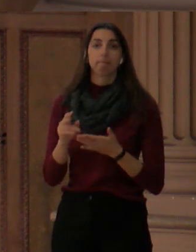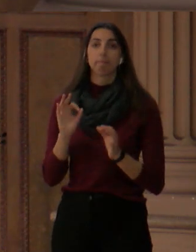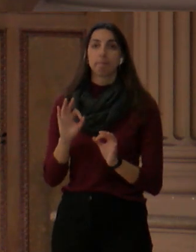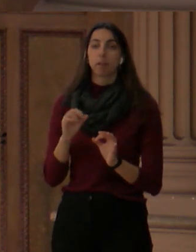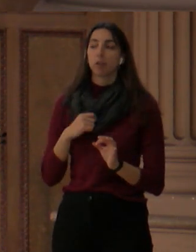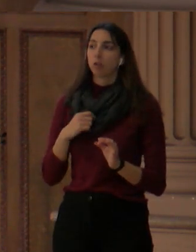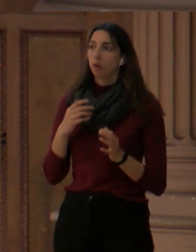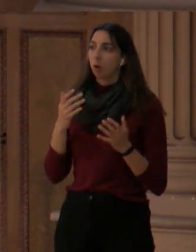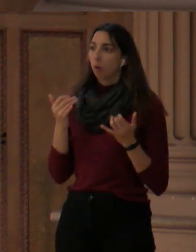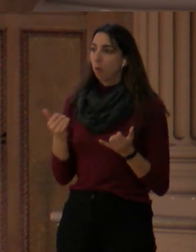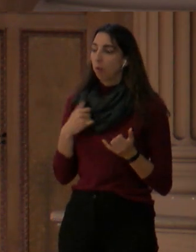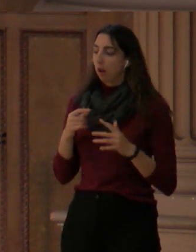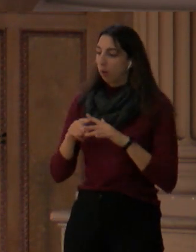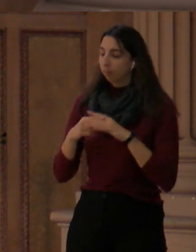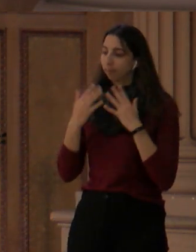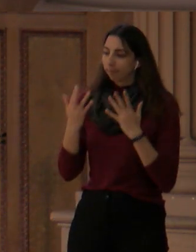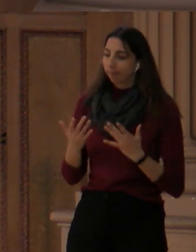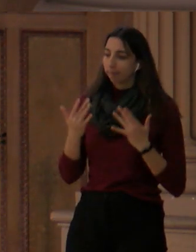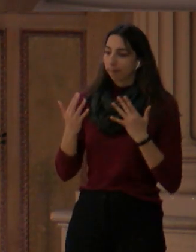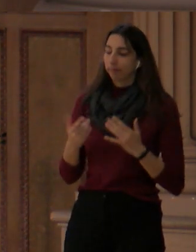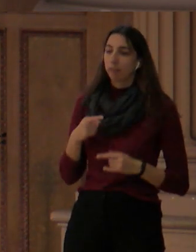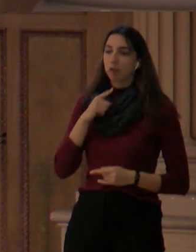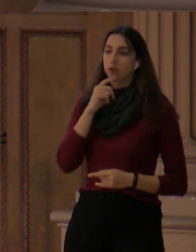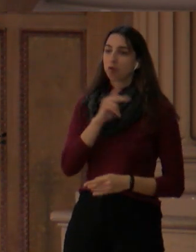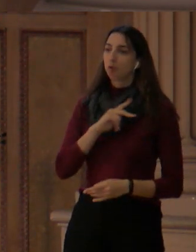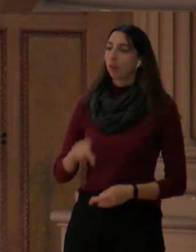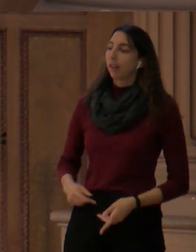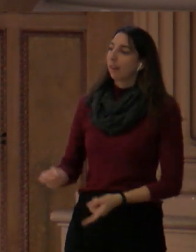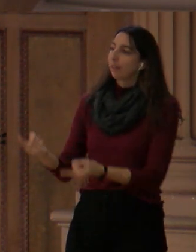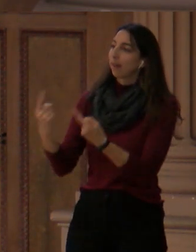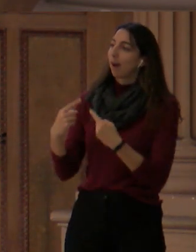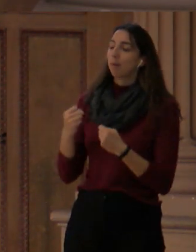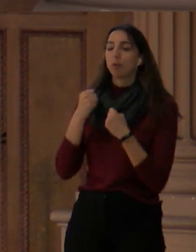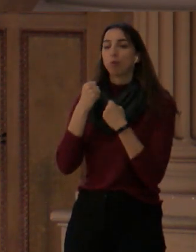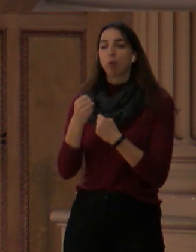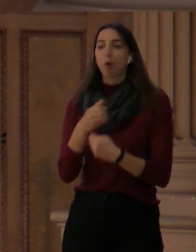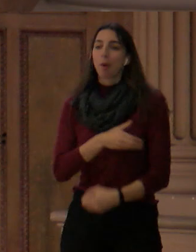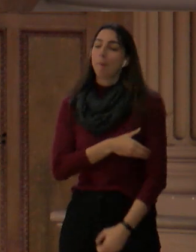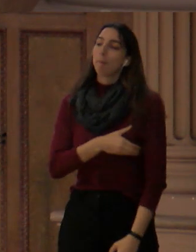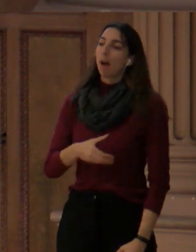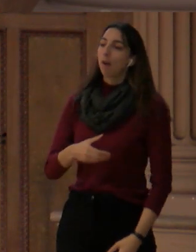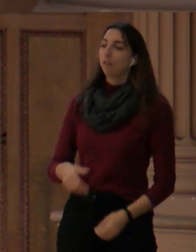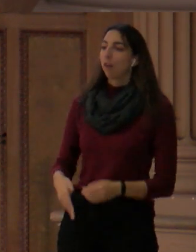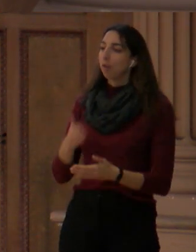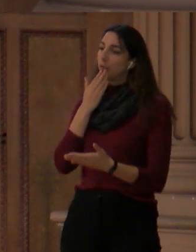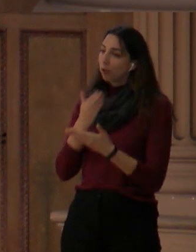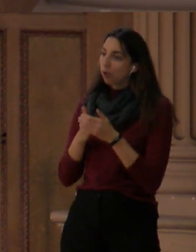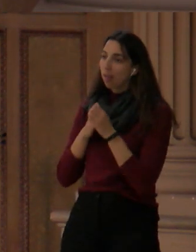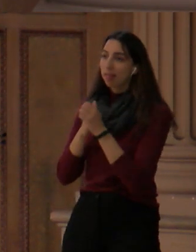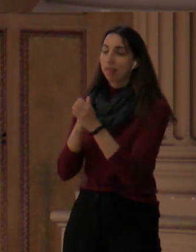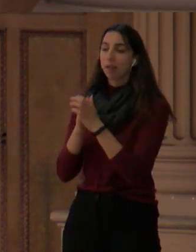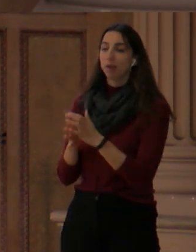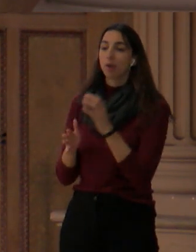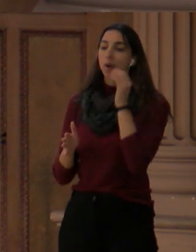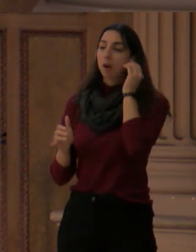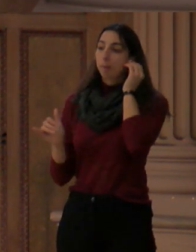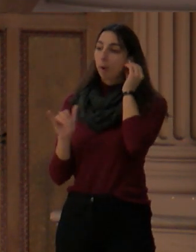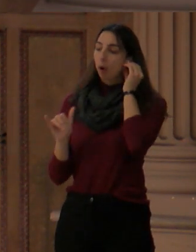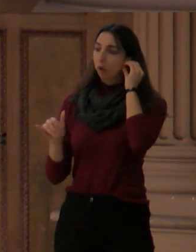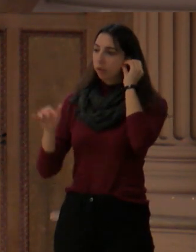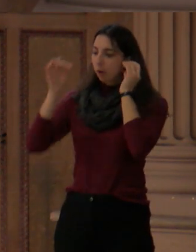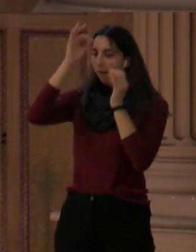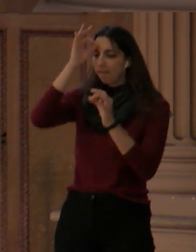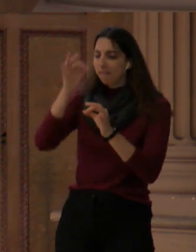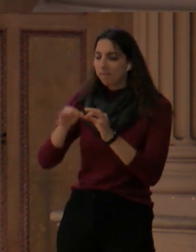come. A king who was strong and powerful, who would lead the people like they wanted to be led, but also who would be faithful to God and